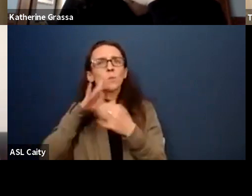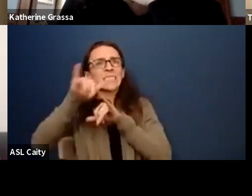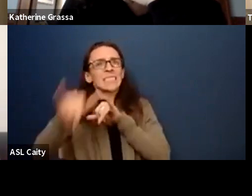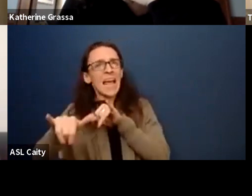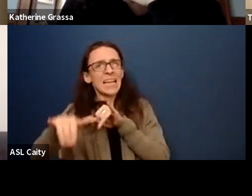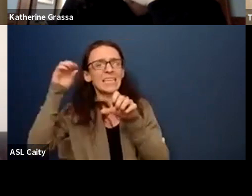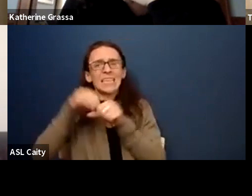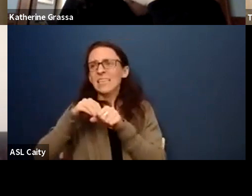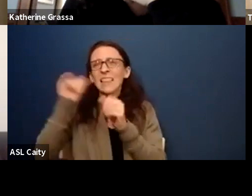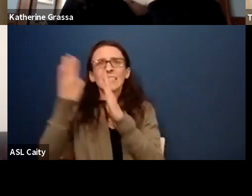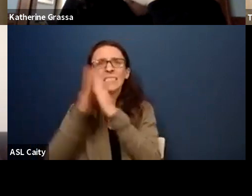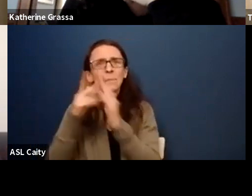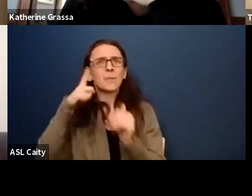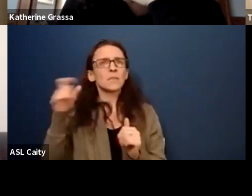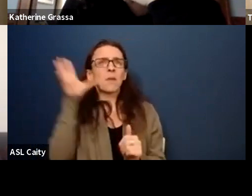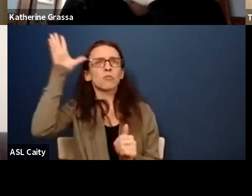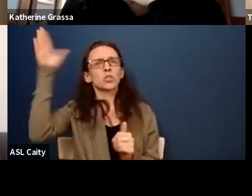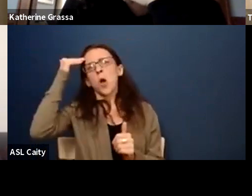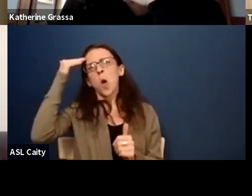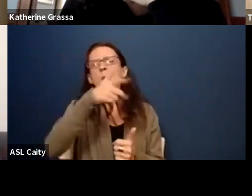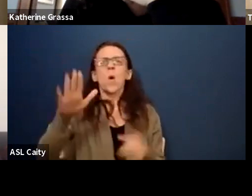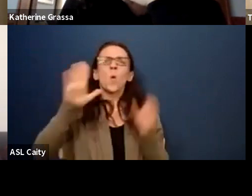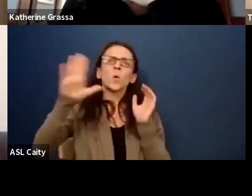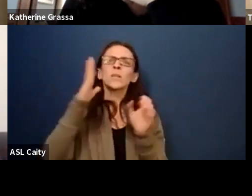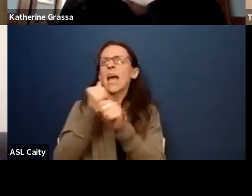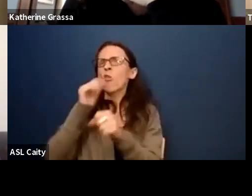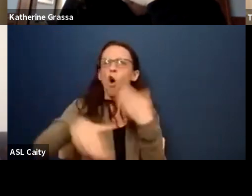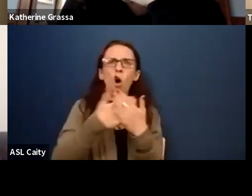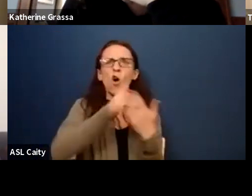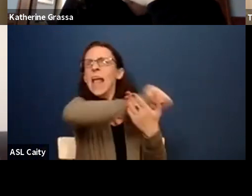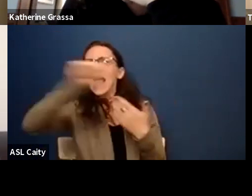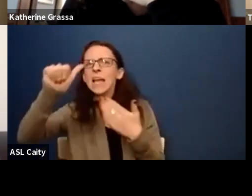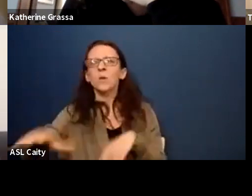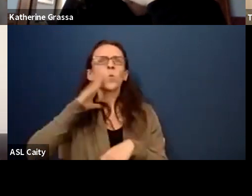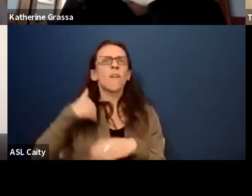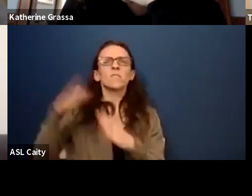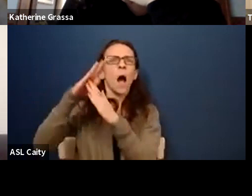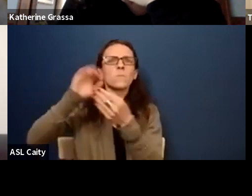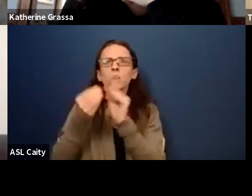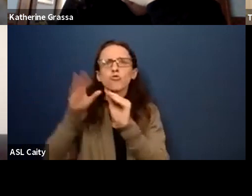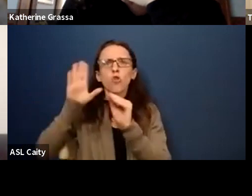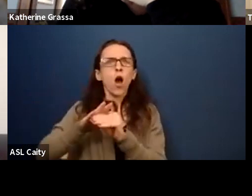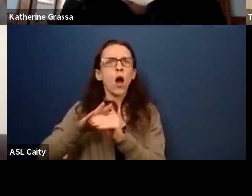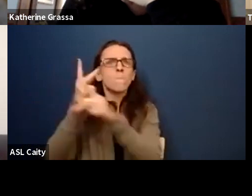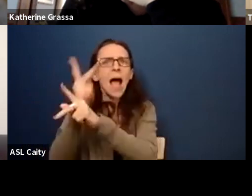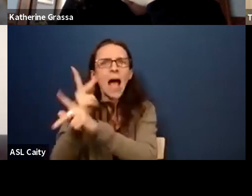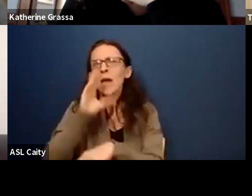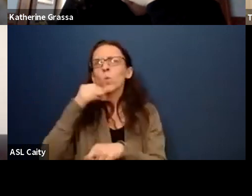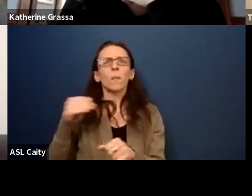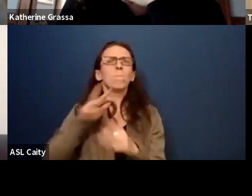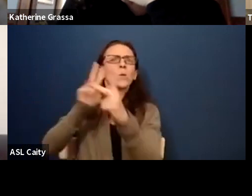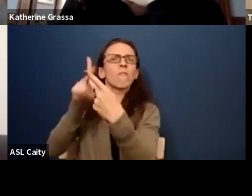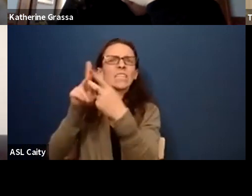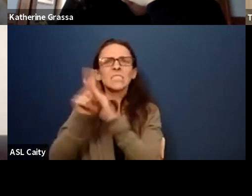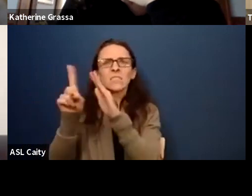straight A+, the highest score on a MAP exam, perfect attendance, all of these indicators, regardless of what their